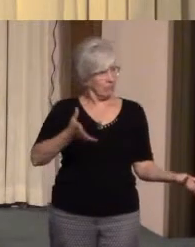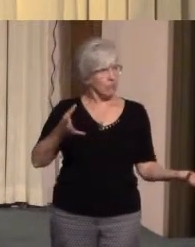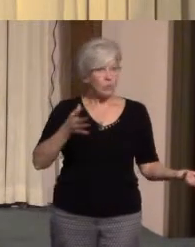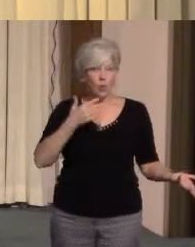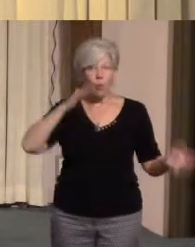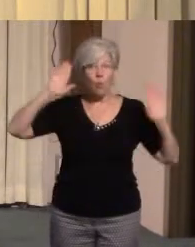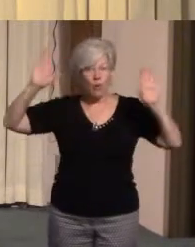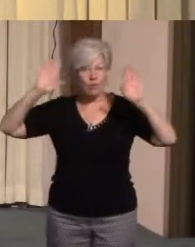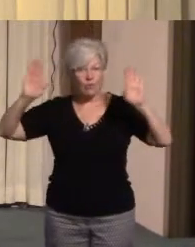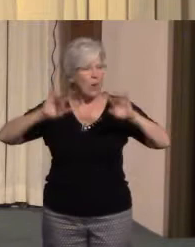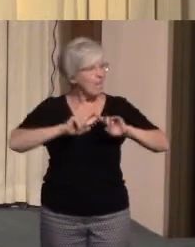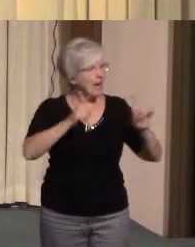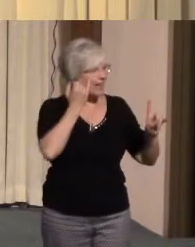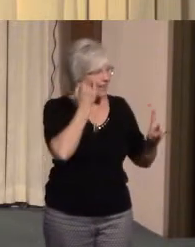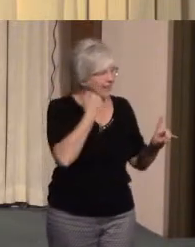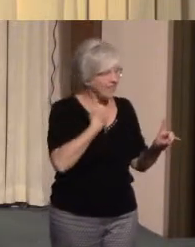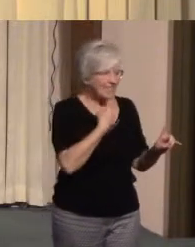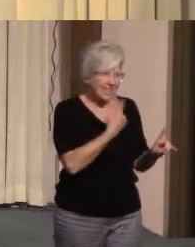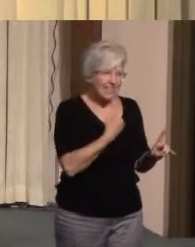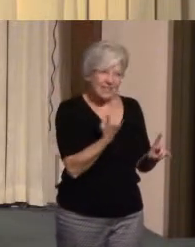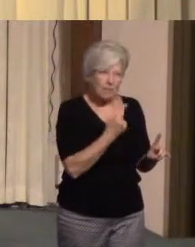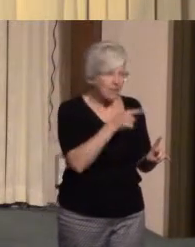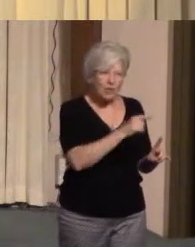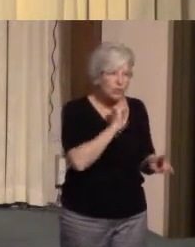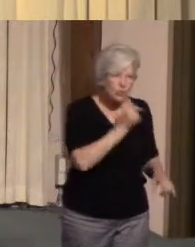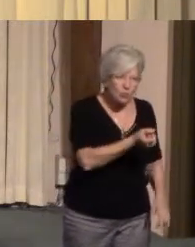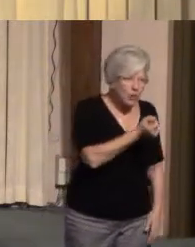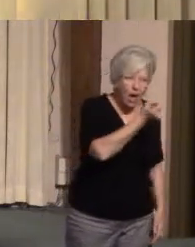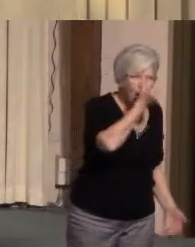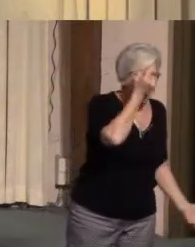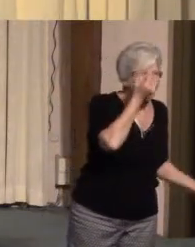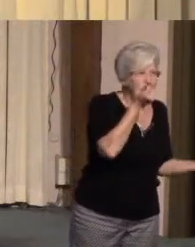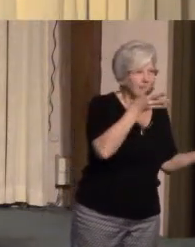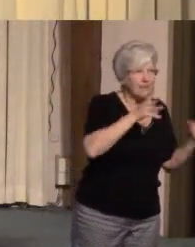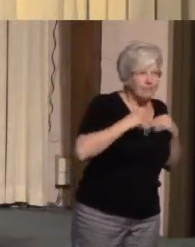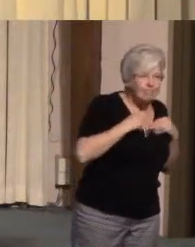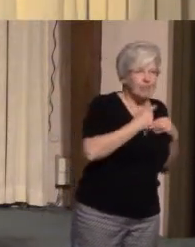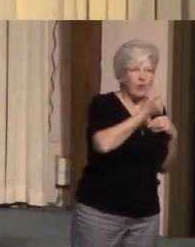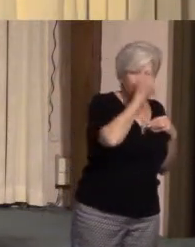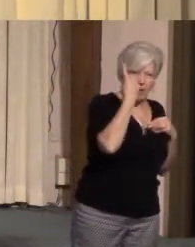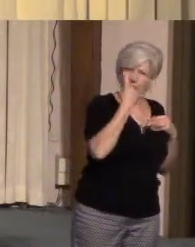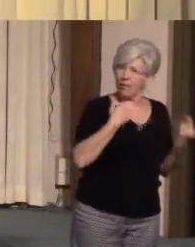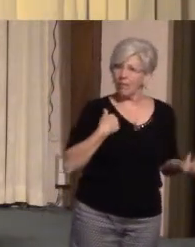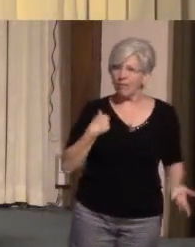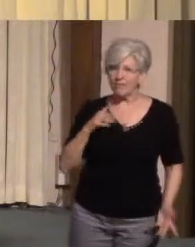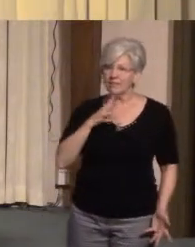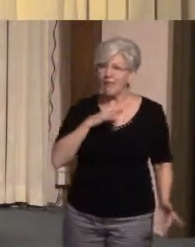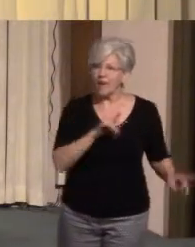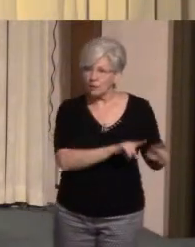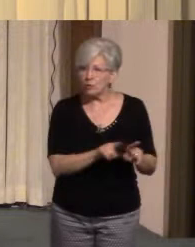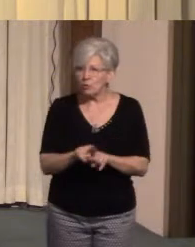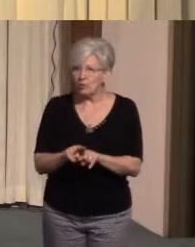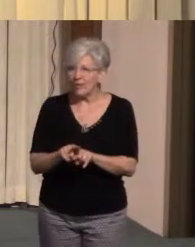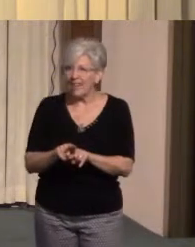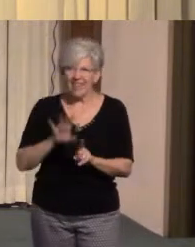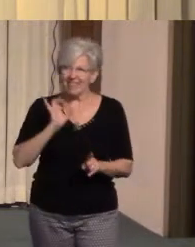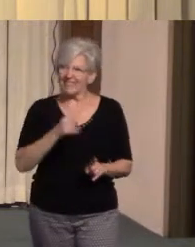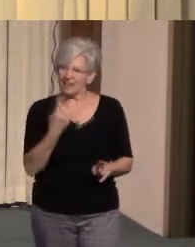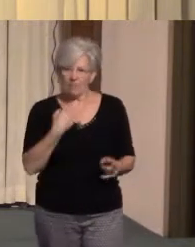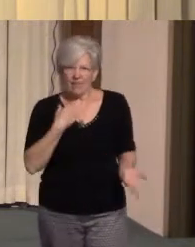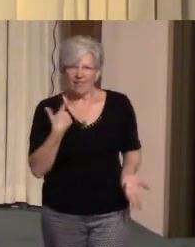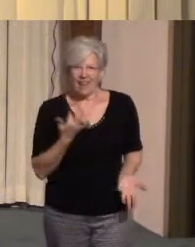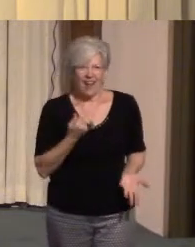agree with, that is completely okay. And that's one of the things that I like about Unity, and that I've always loved about Unity, is